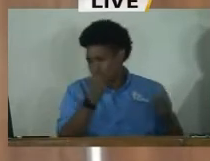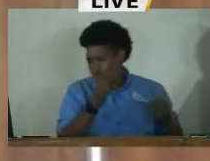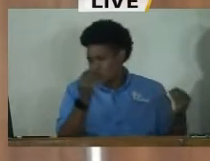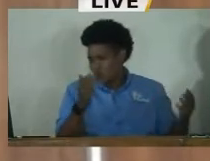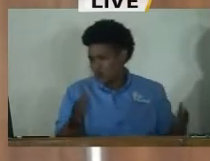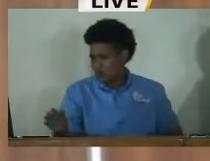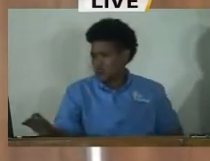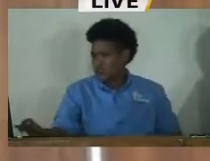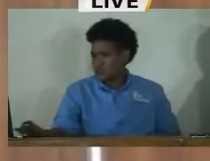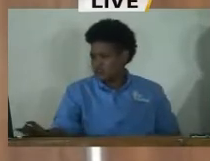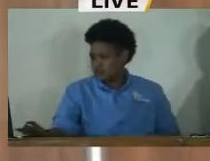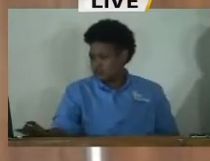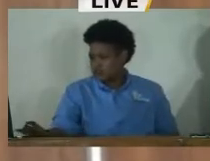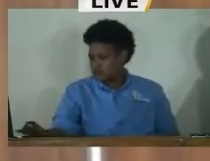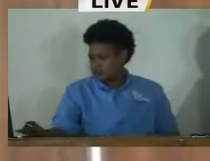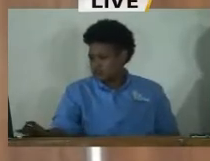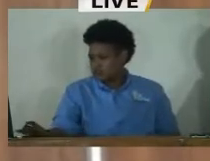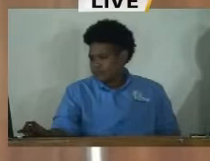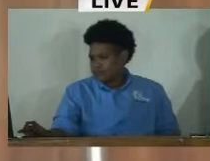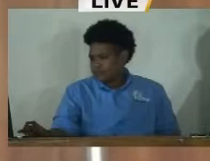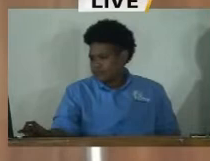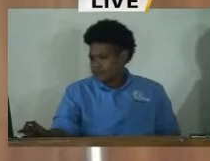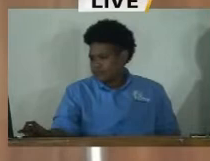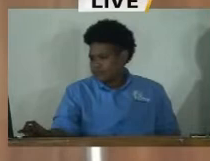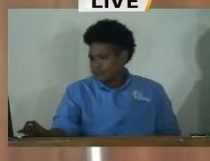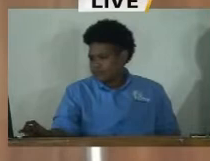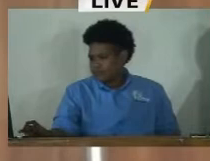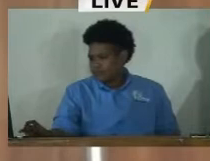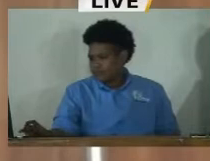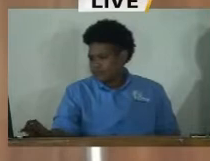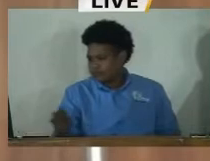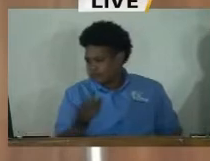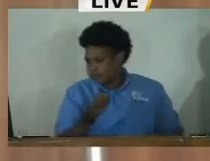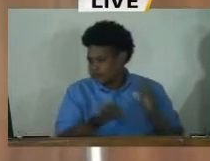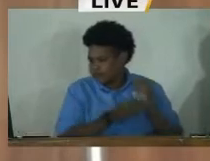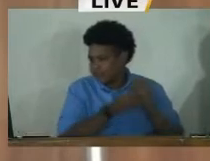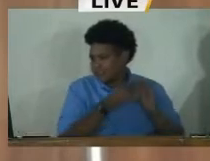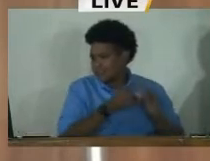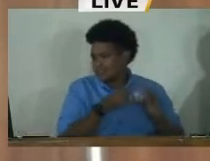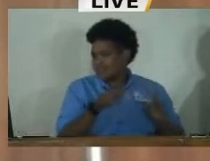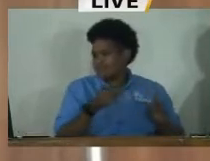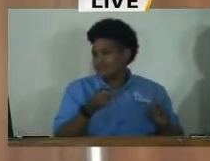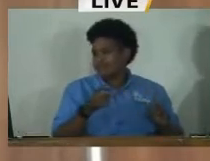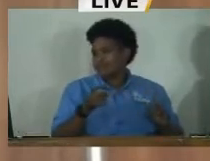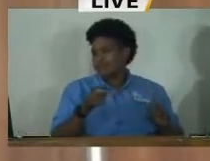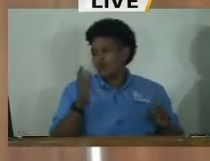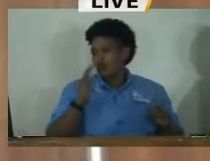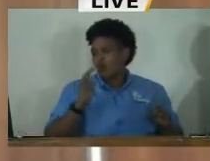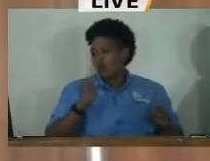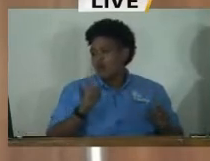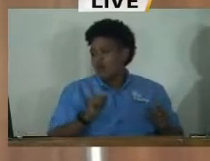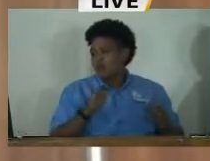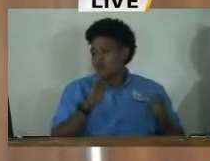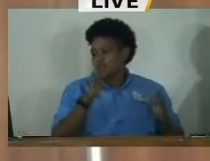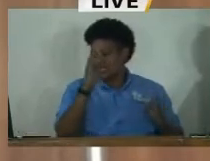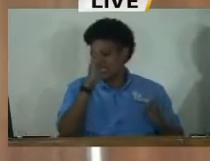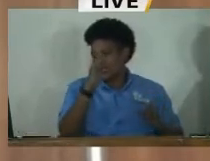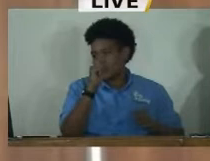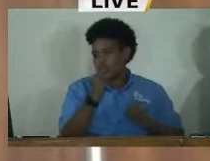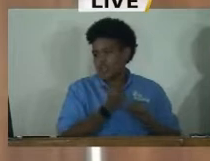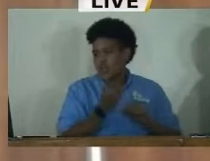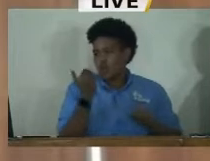solutions predicated on outdated approaches designed 20 years behind 20 years ago, but